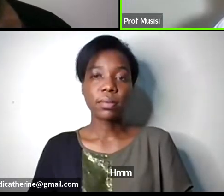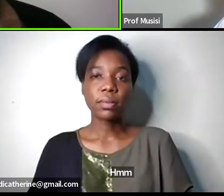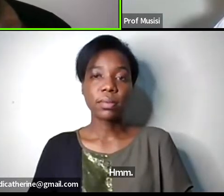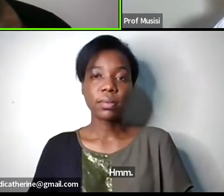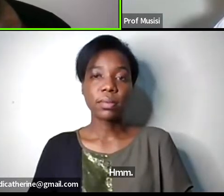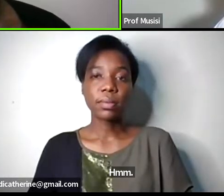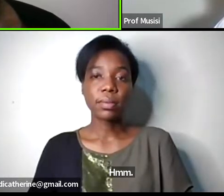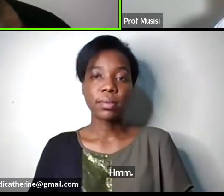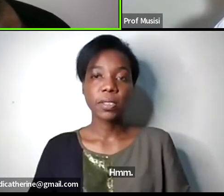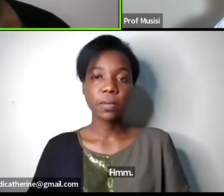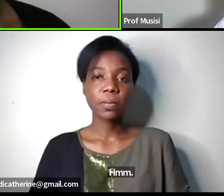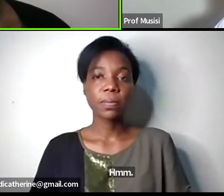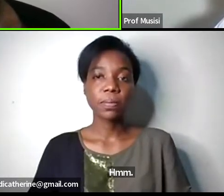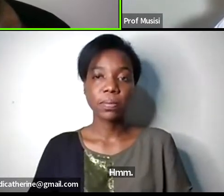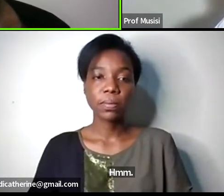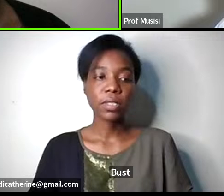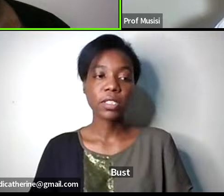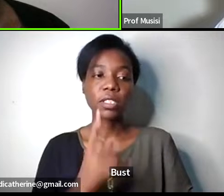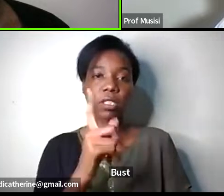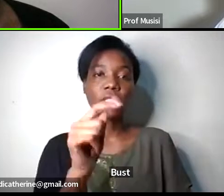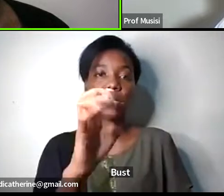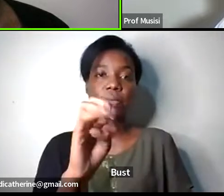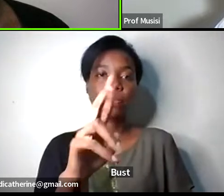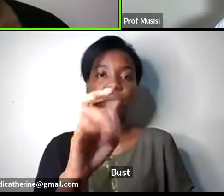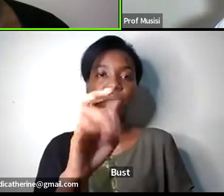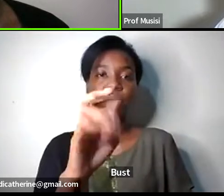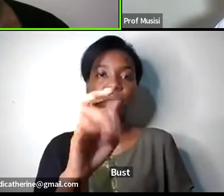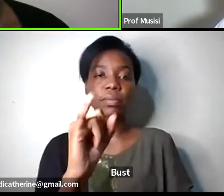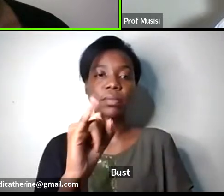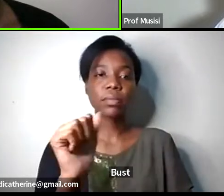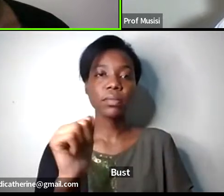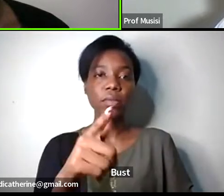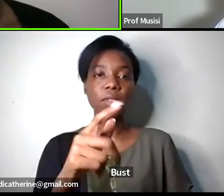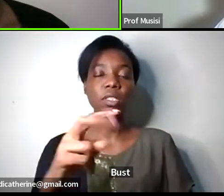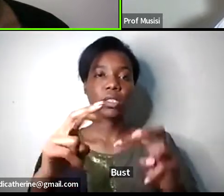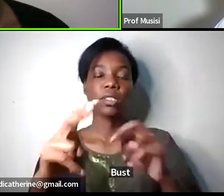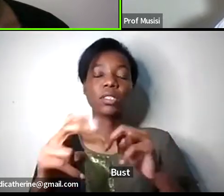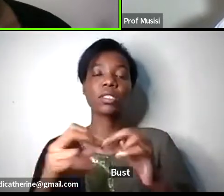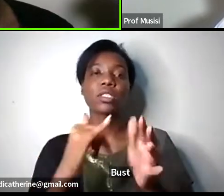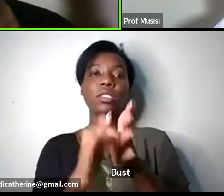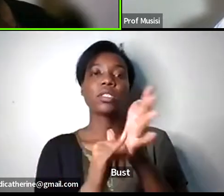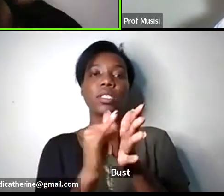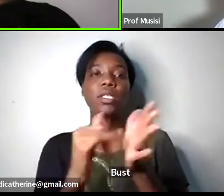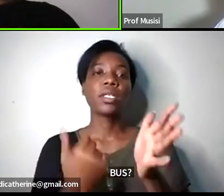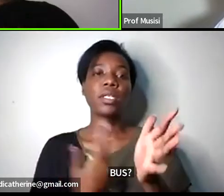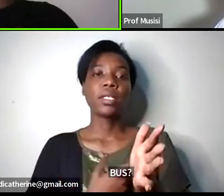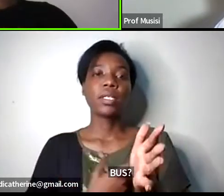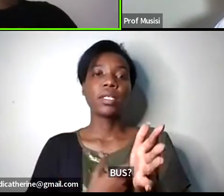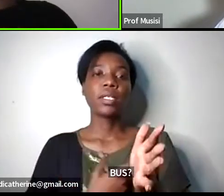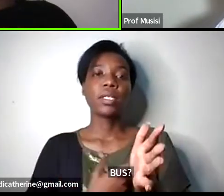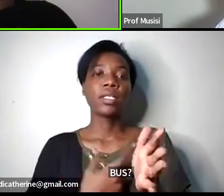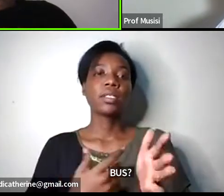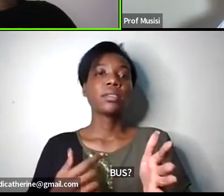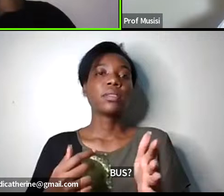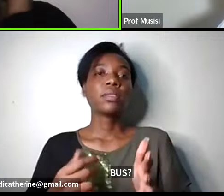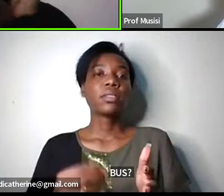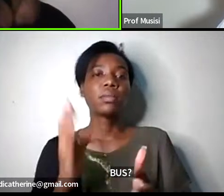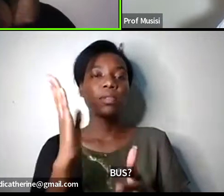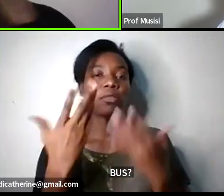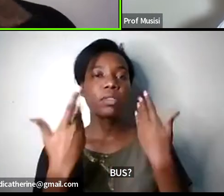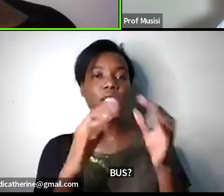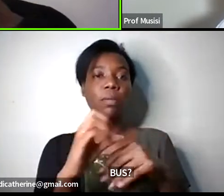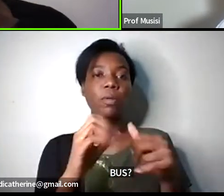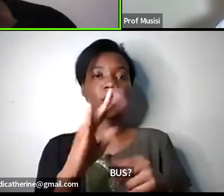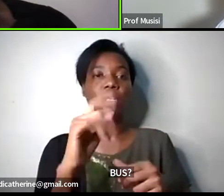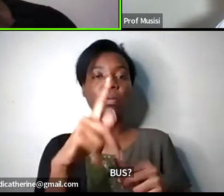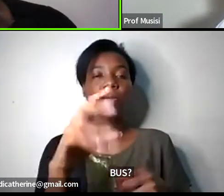But Teresia Boniface, you can check out our YouTube channel. We did a session on bipolar.